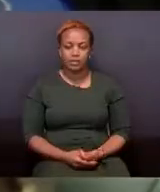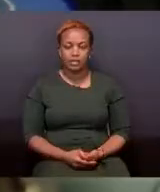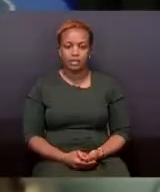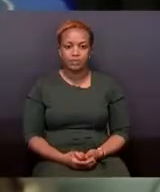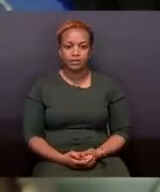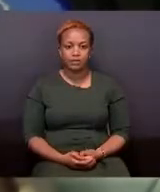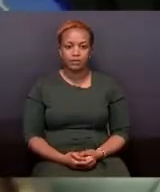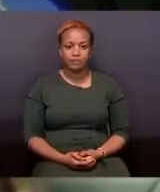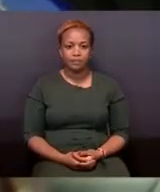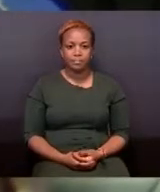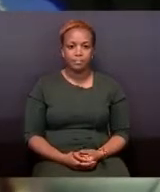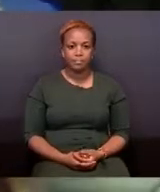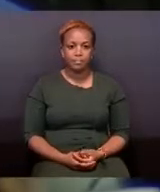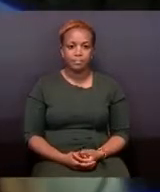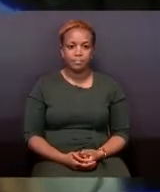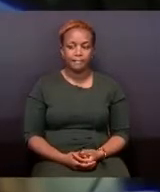Good morning.